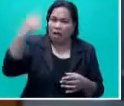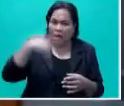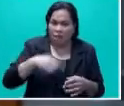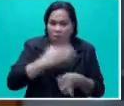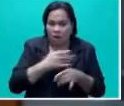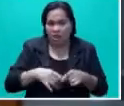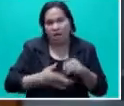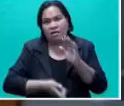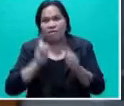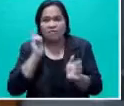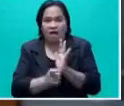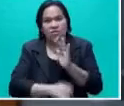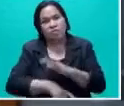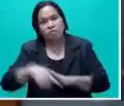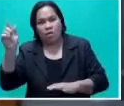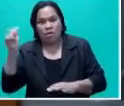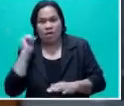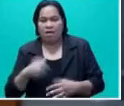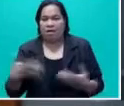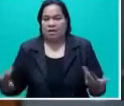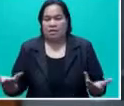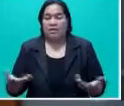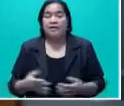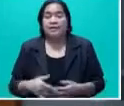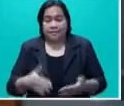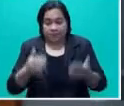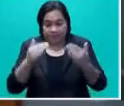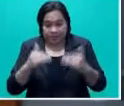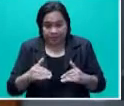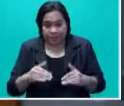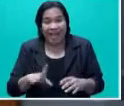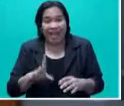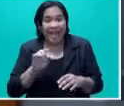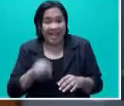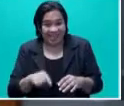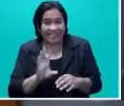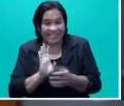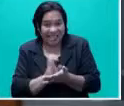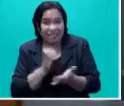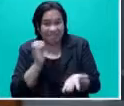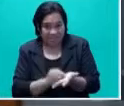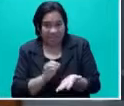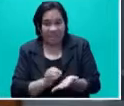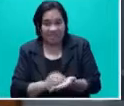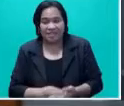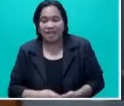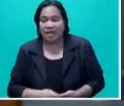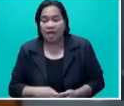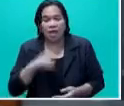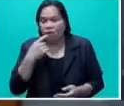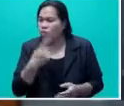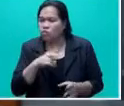Order. Honorable Speaker, still on the civil service and the statutory bodies, let me highlight the